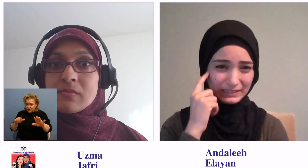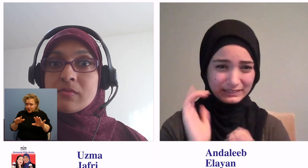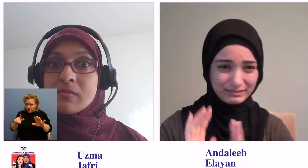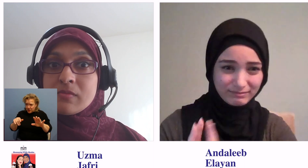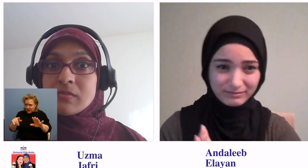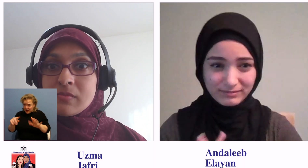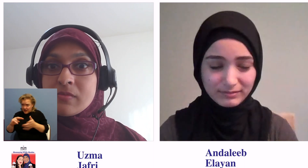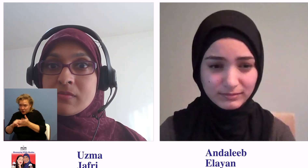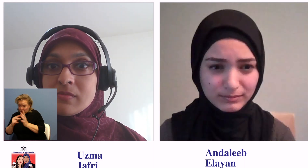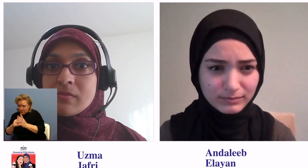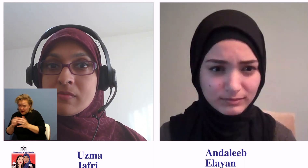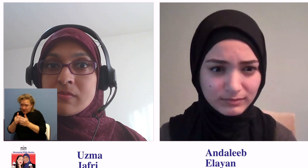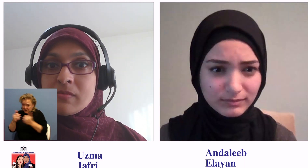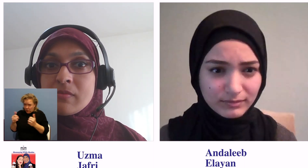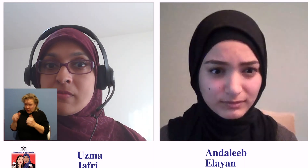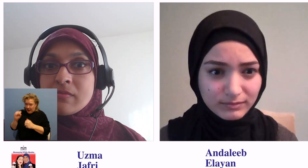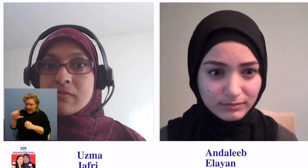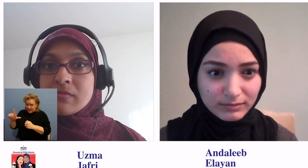and the interpreter is just going to check in.